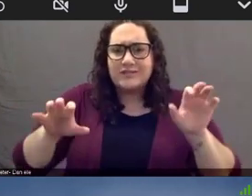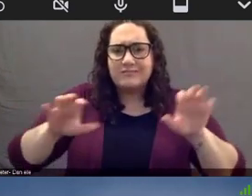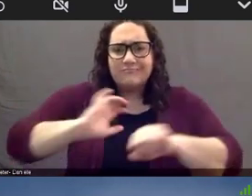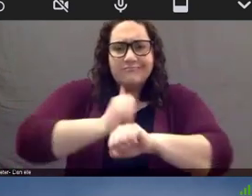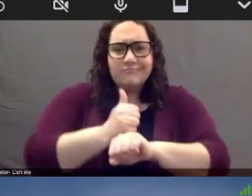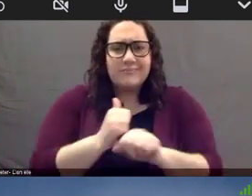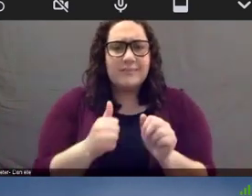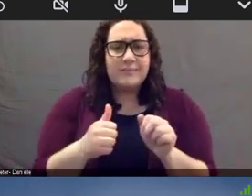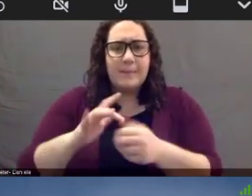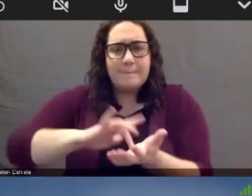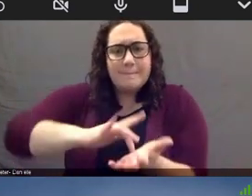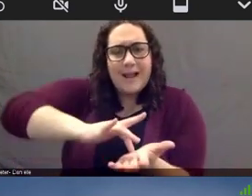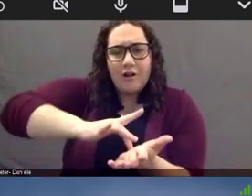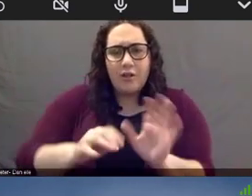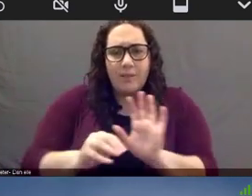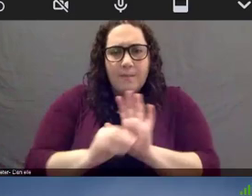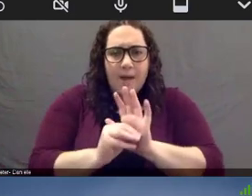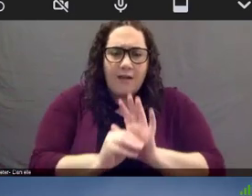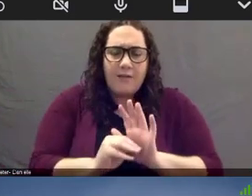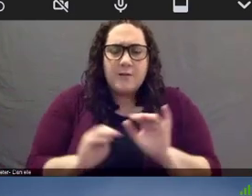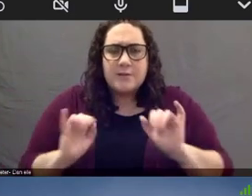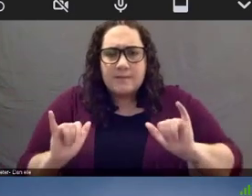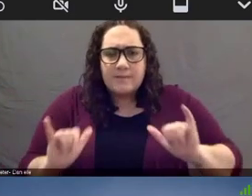right? So how do we model problems?